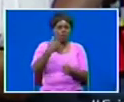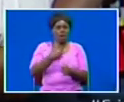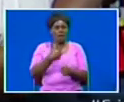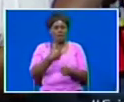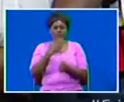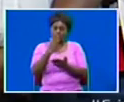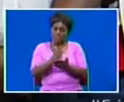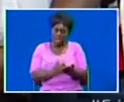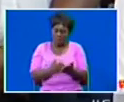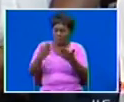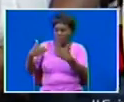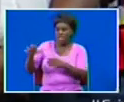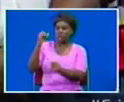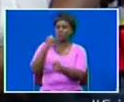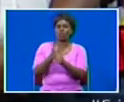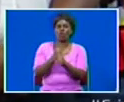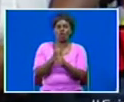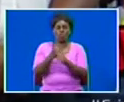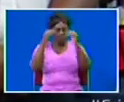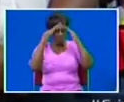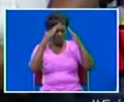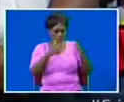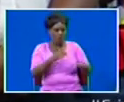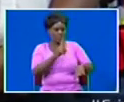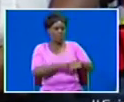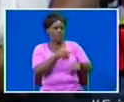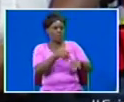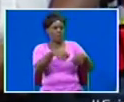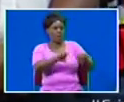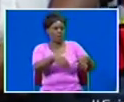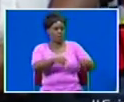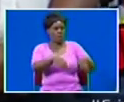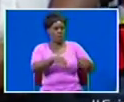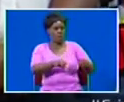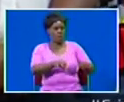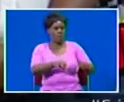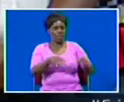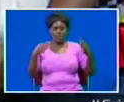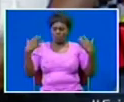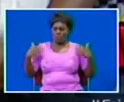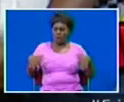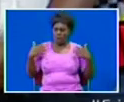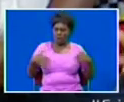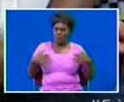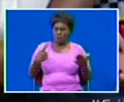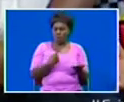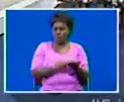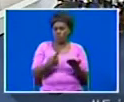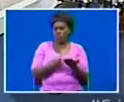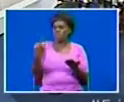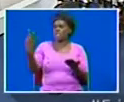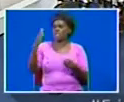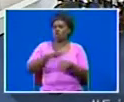taken time off employment to be able to dedicate that time to the ride. And it's just amazing, because we take 3 weeks on the